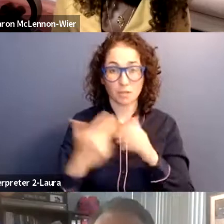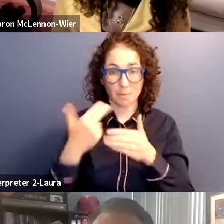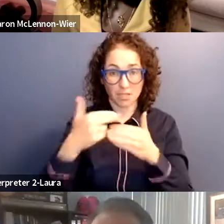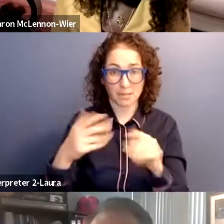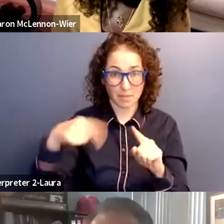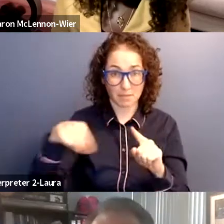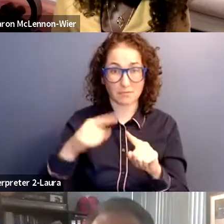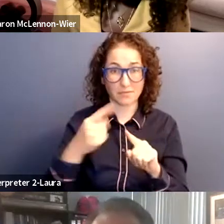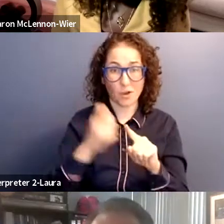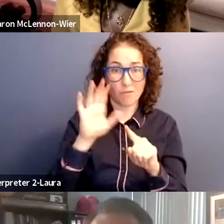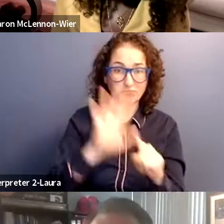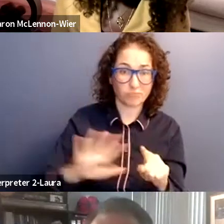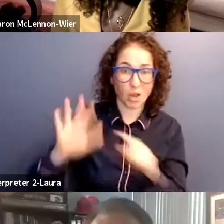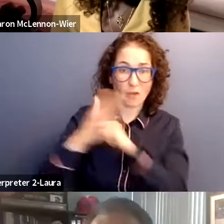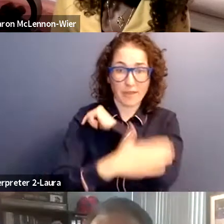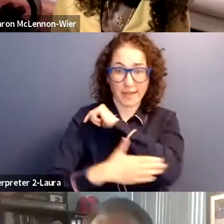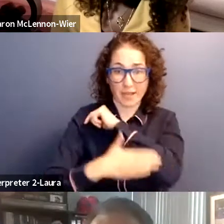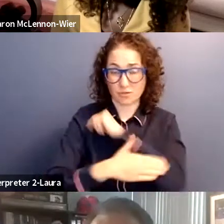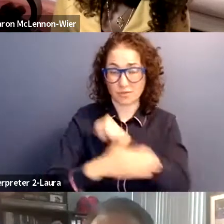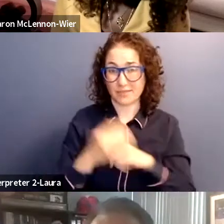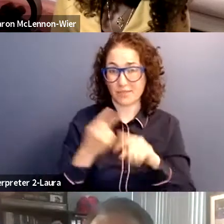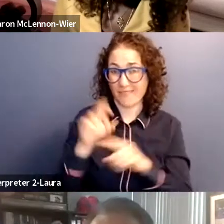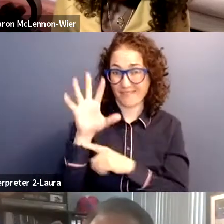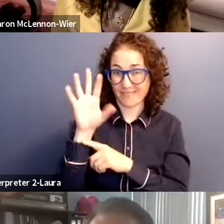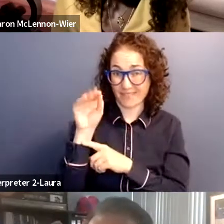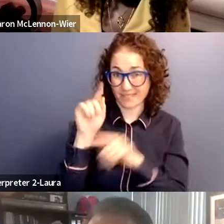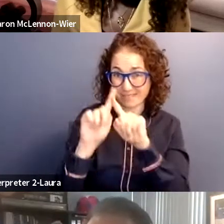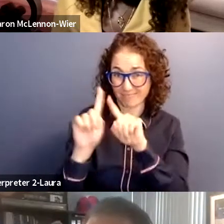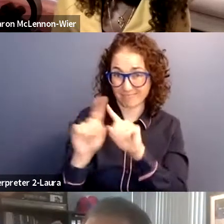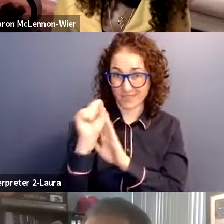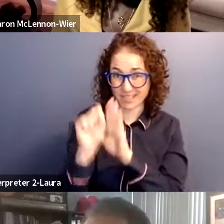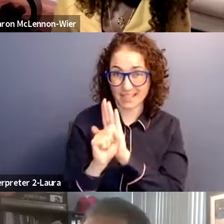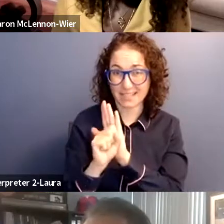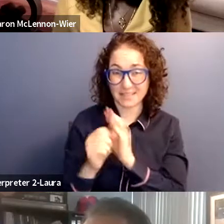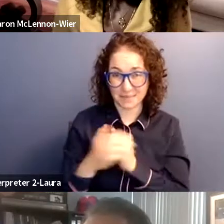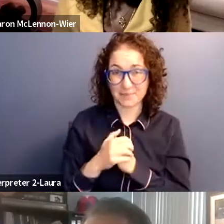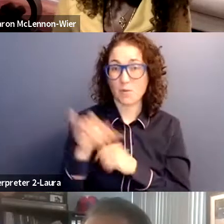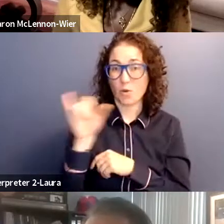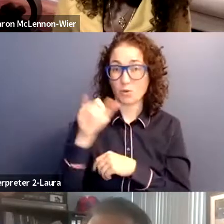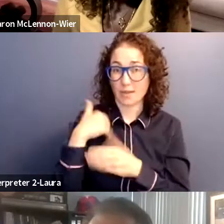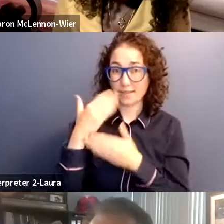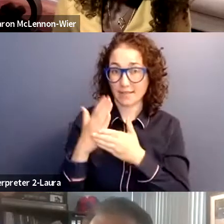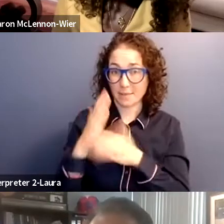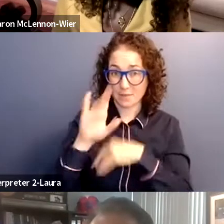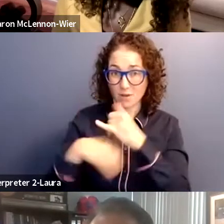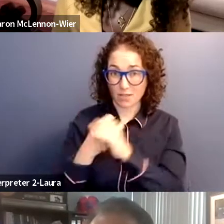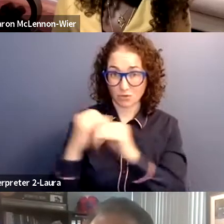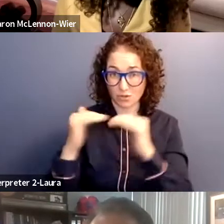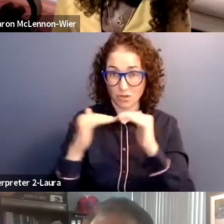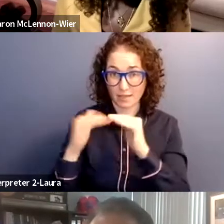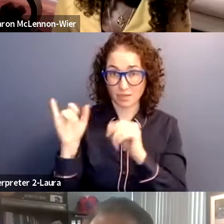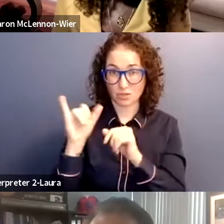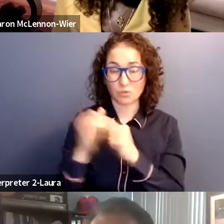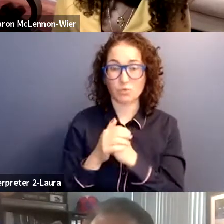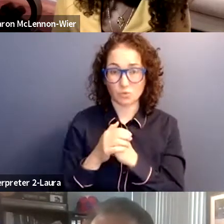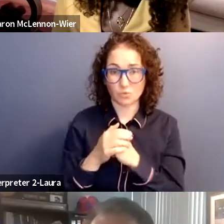are from across the country representing 50 states, and we have international colleagues from the